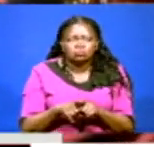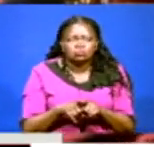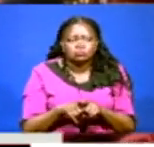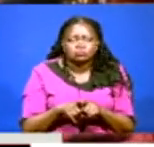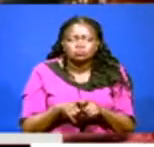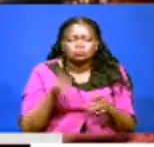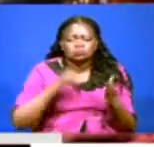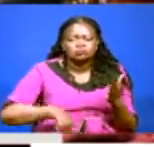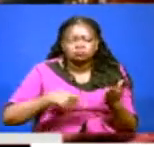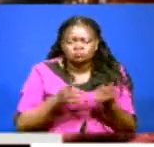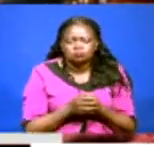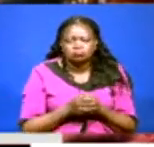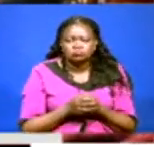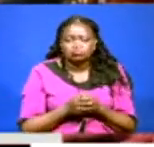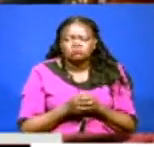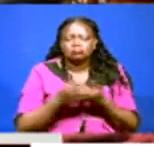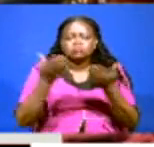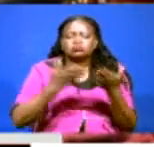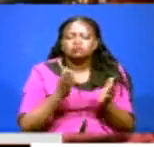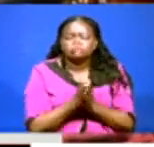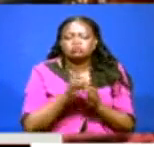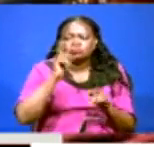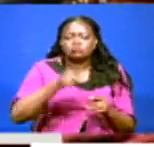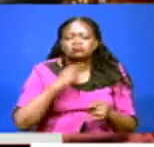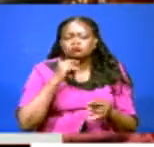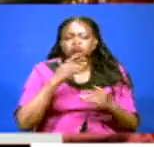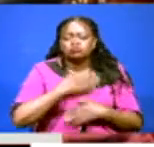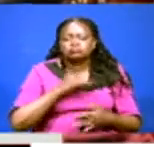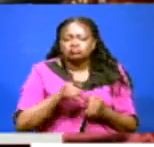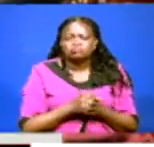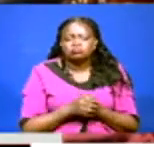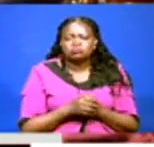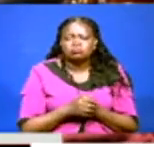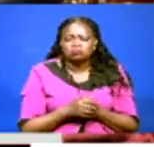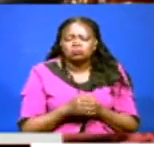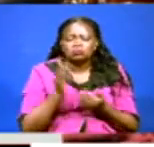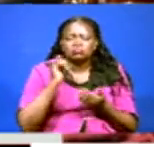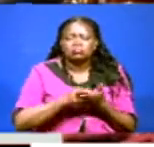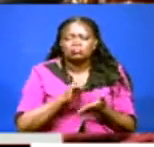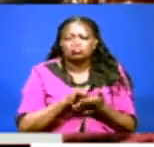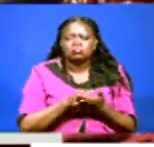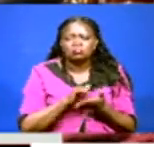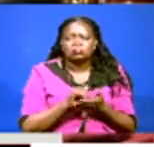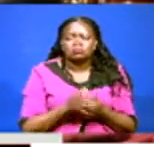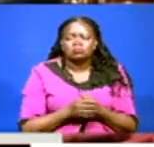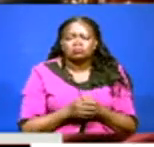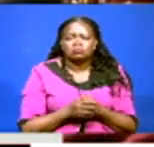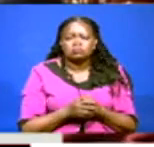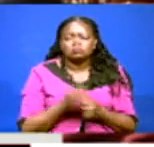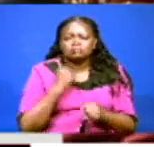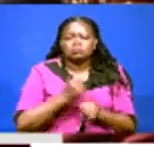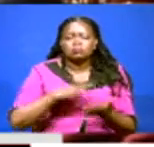we most welcome. And I must say, I appreciate this group. I hope that they will do more of